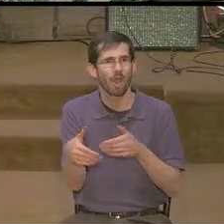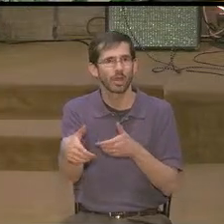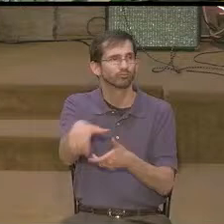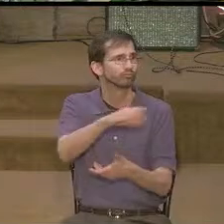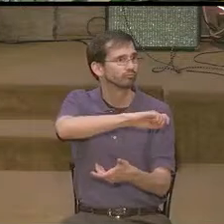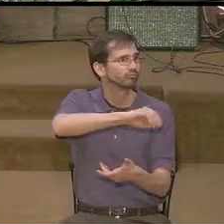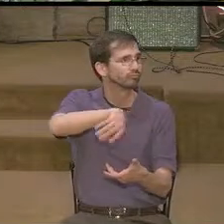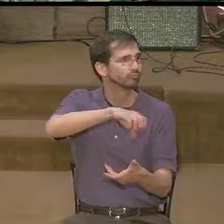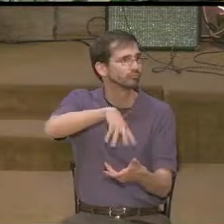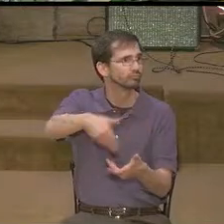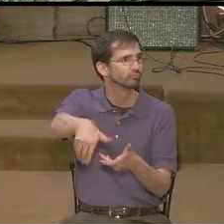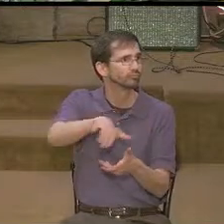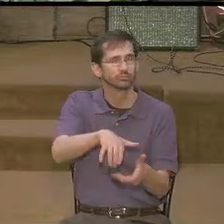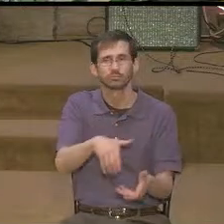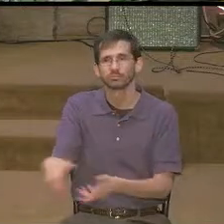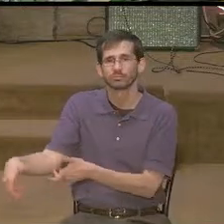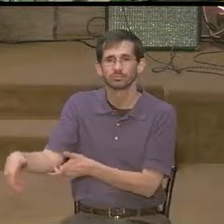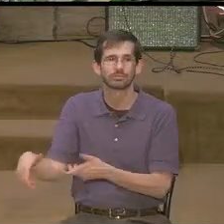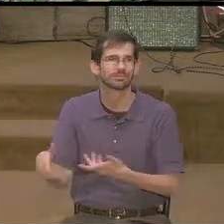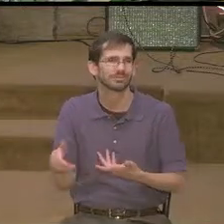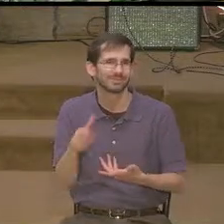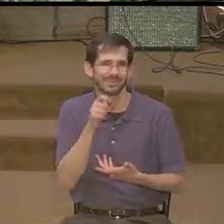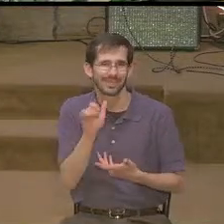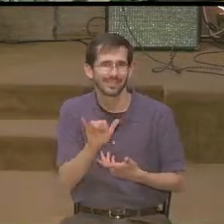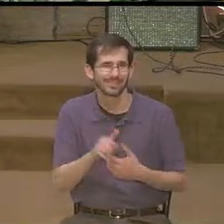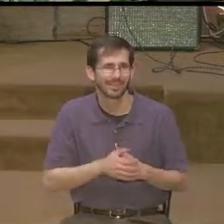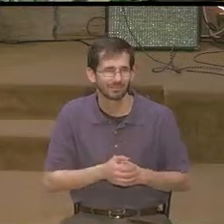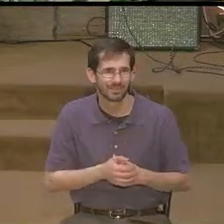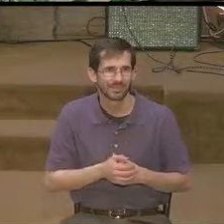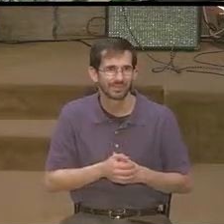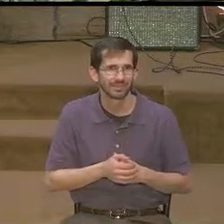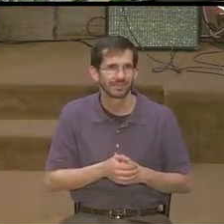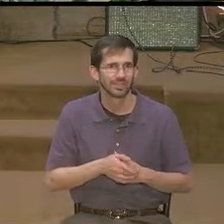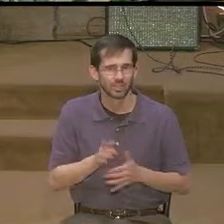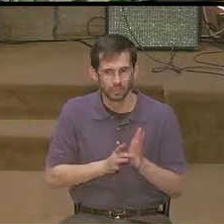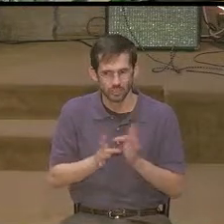Because that wouldn't have been quite the same proof.